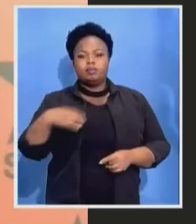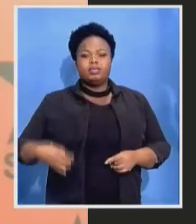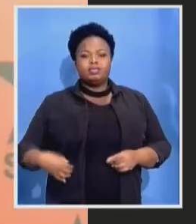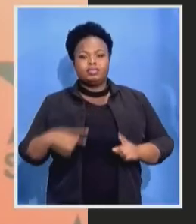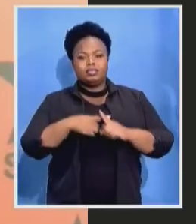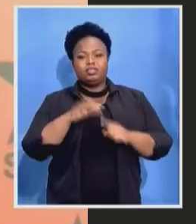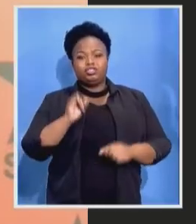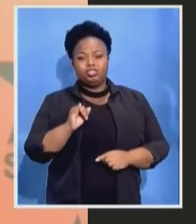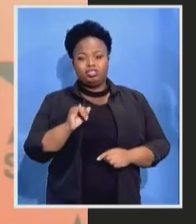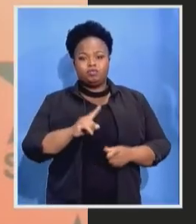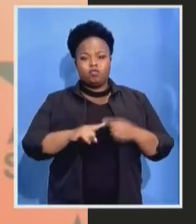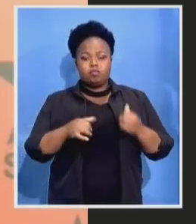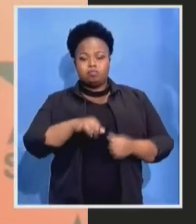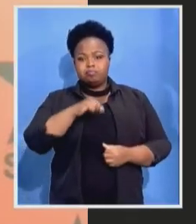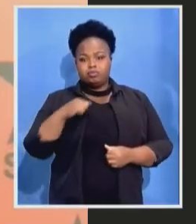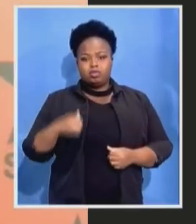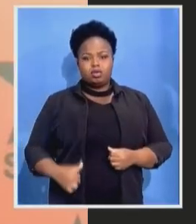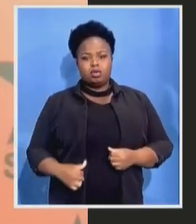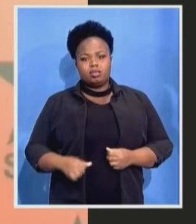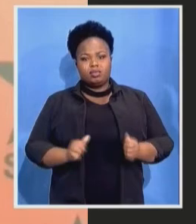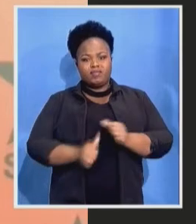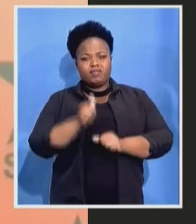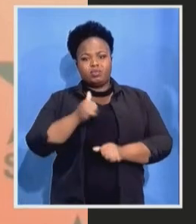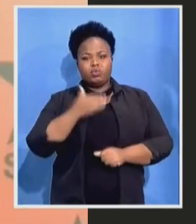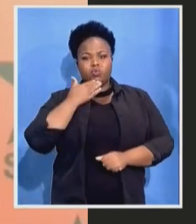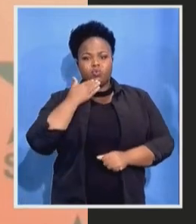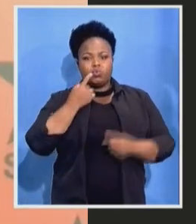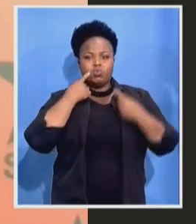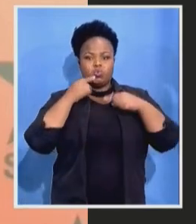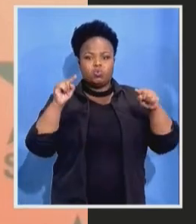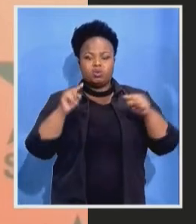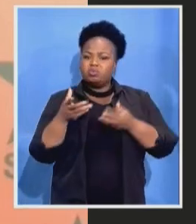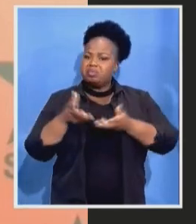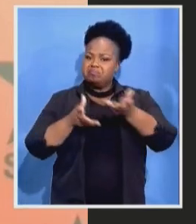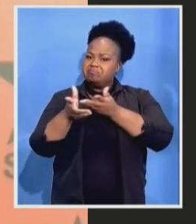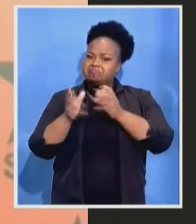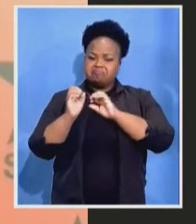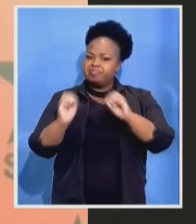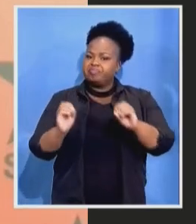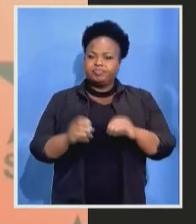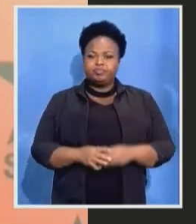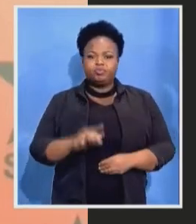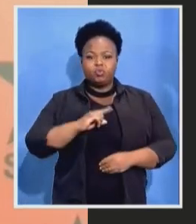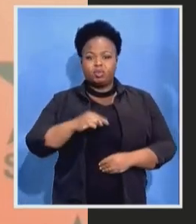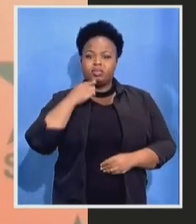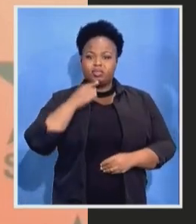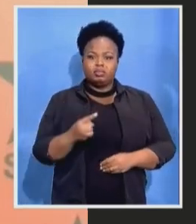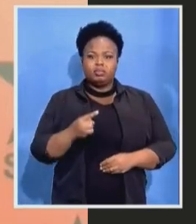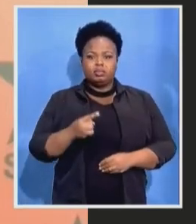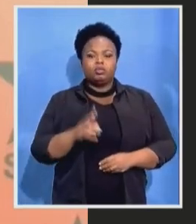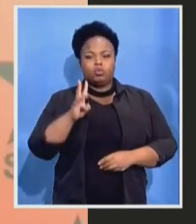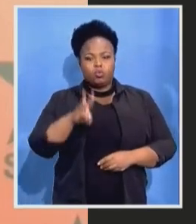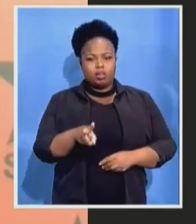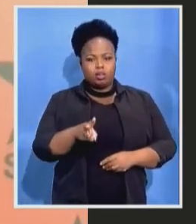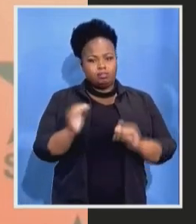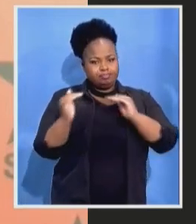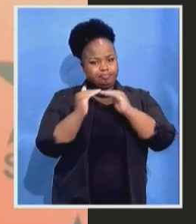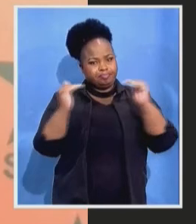without being engaged by us, that there will be proportionate distribution of the vaccine to the rest of the